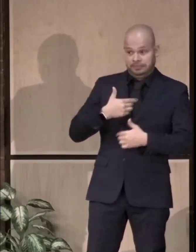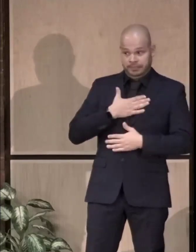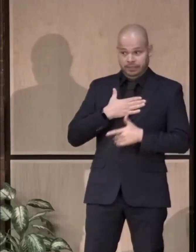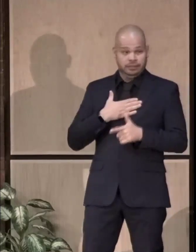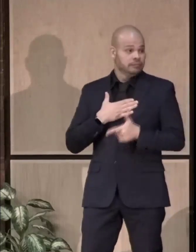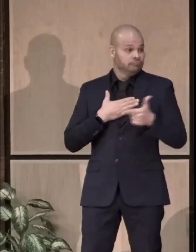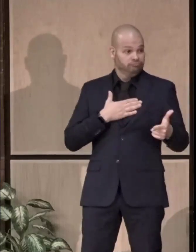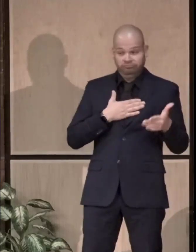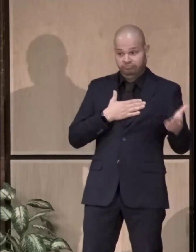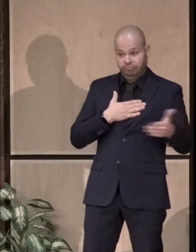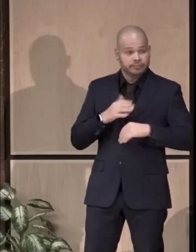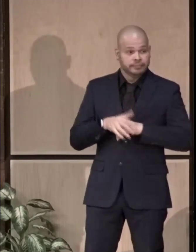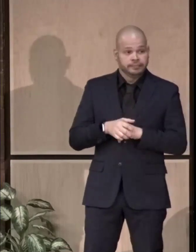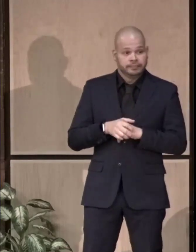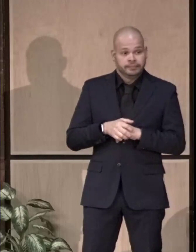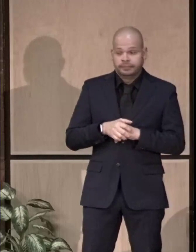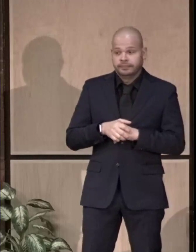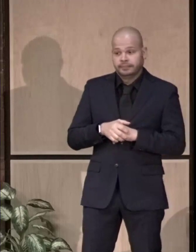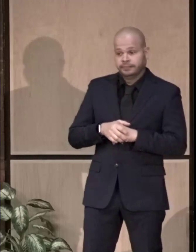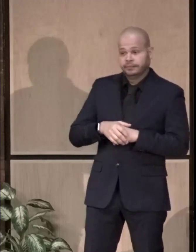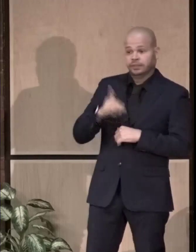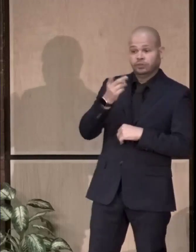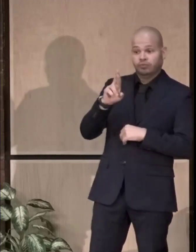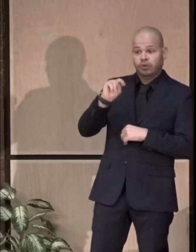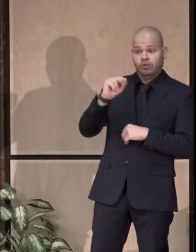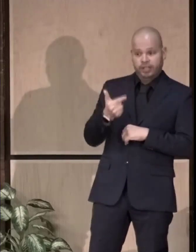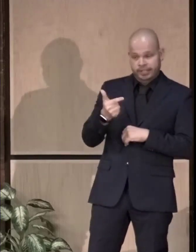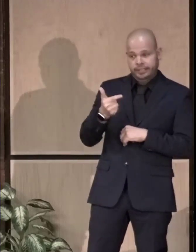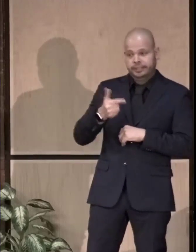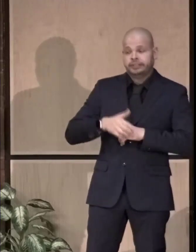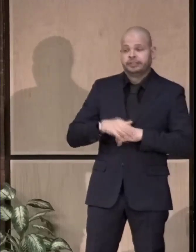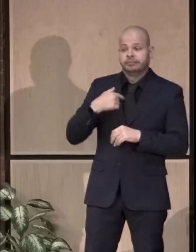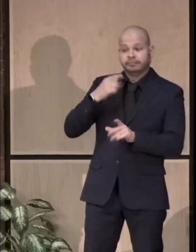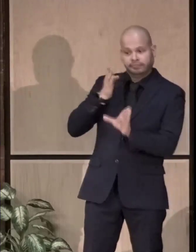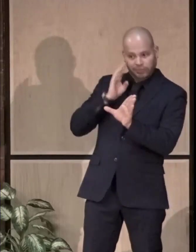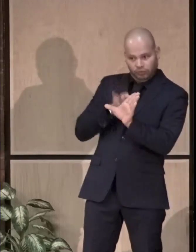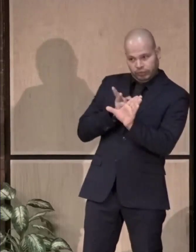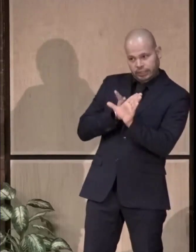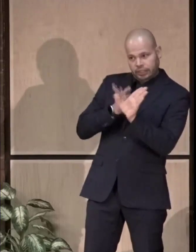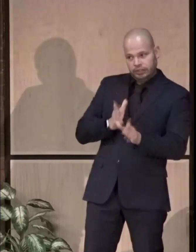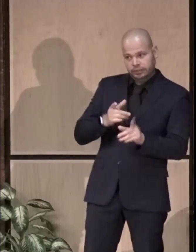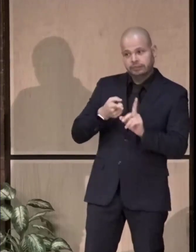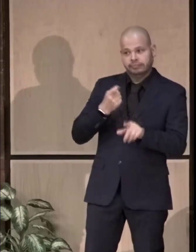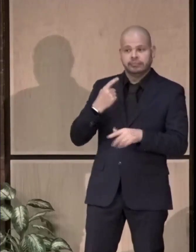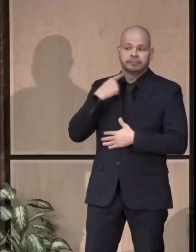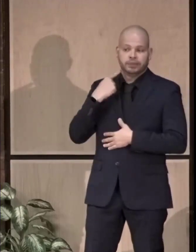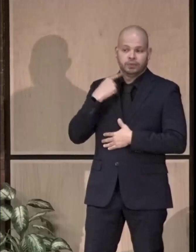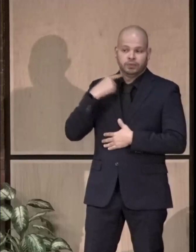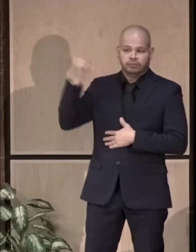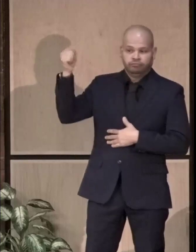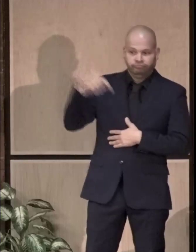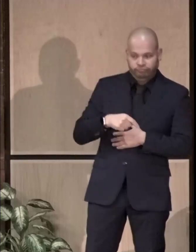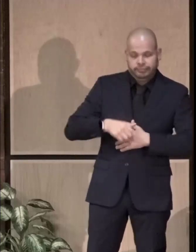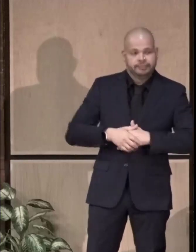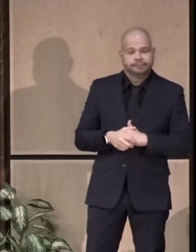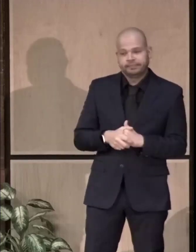think you need to. Okay. All right. Good morning. I'm Dr. Ng. I'm a psychiatrist up in Bangor, Maine. And I'm Deborah Bader. I am a